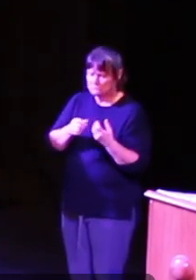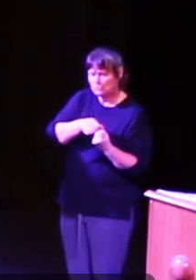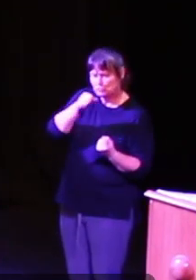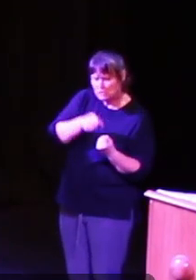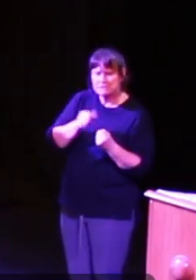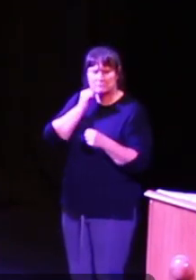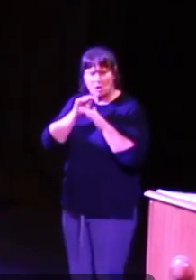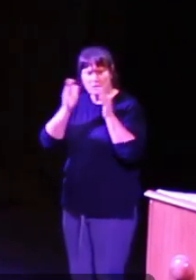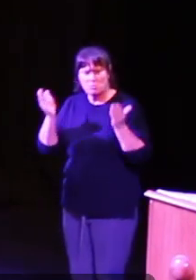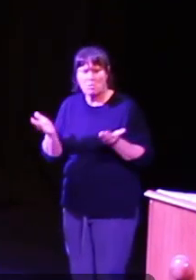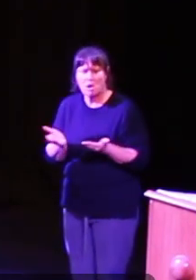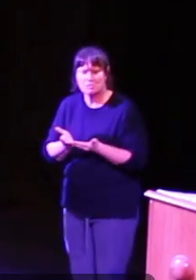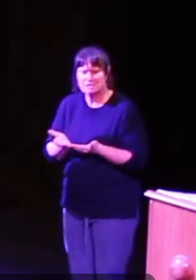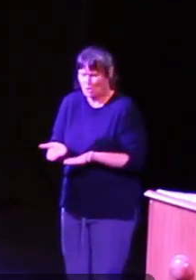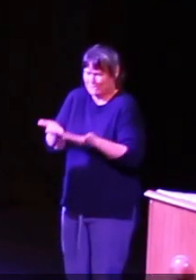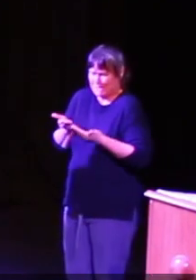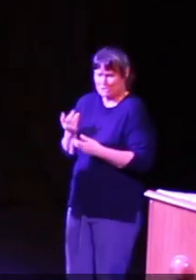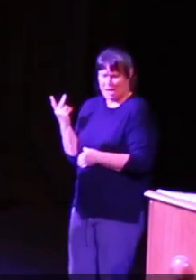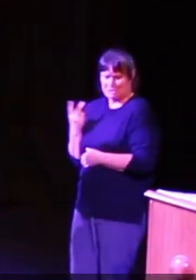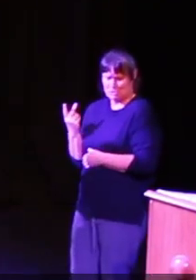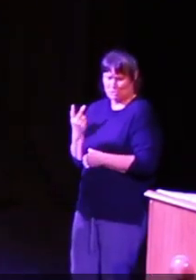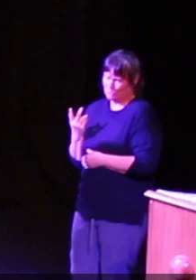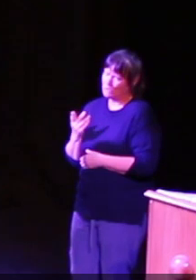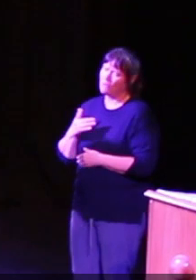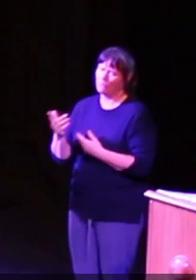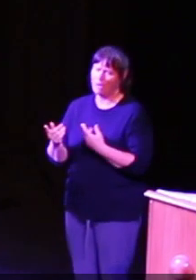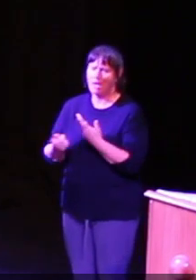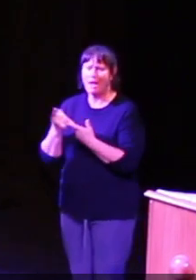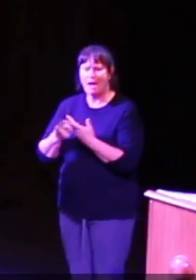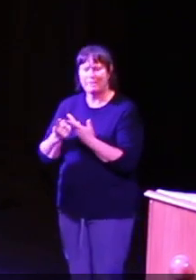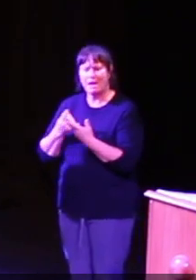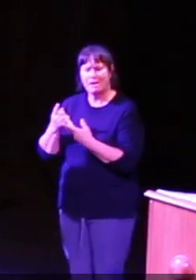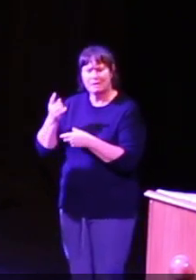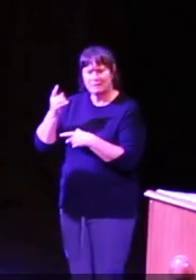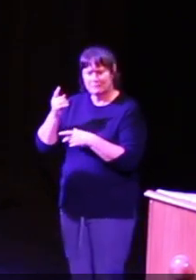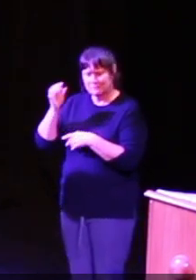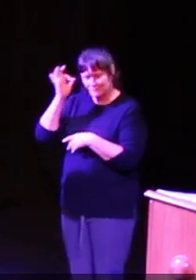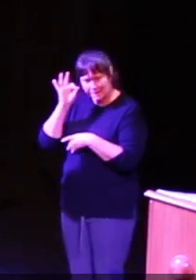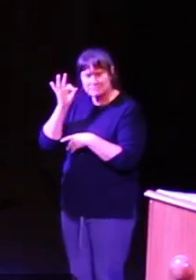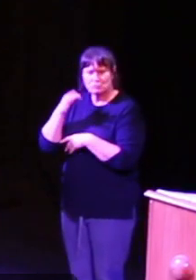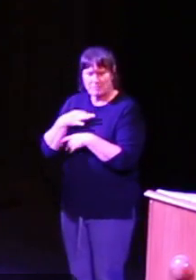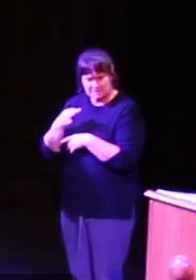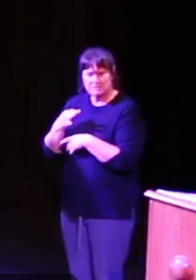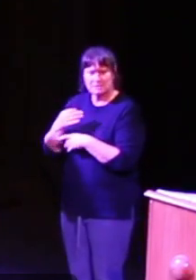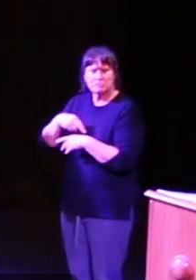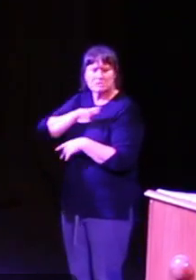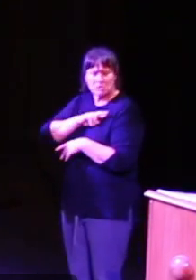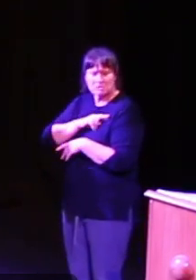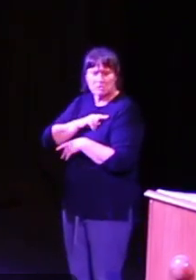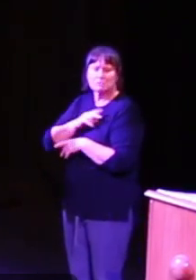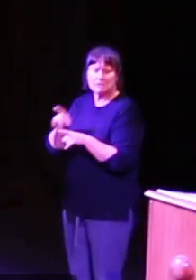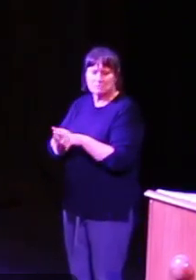carry that workload. So we're not relieving them of their responsibilities for our Māori community as well. My mother,